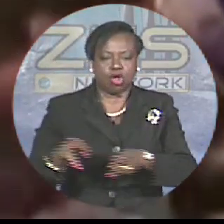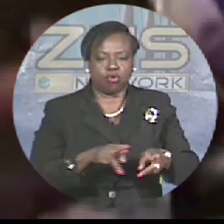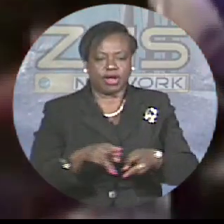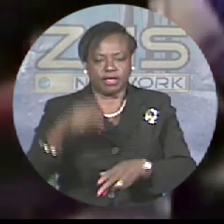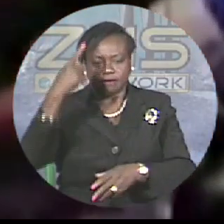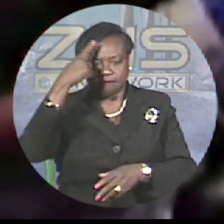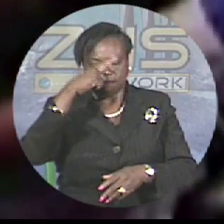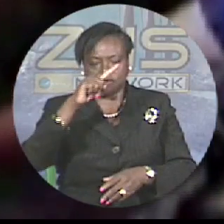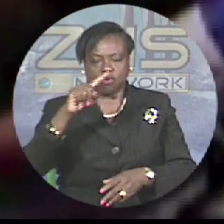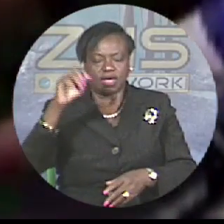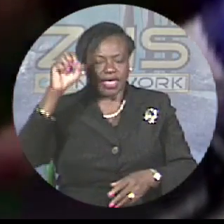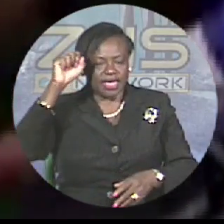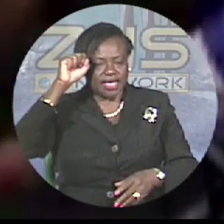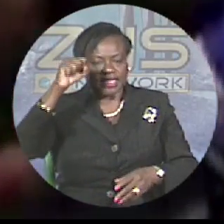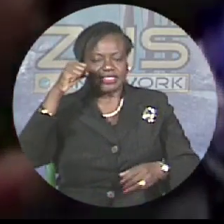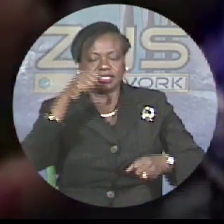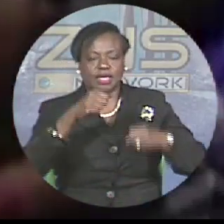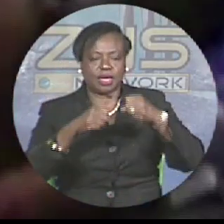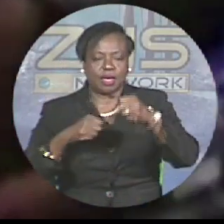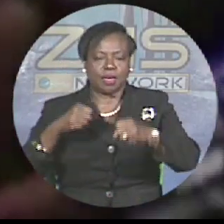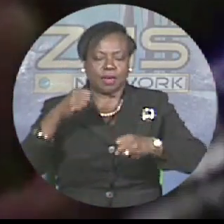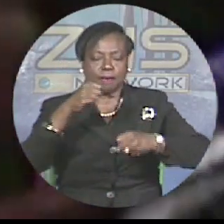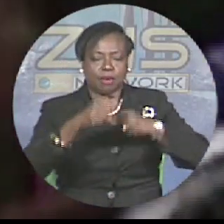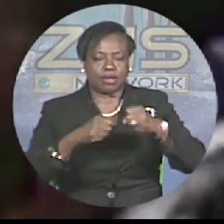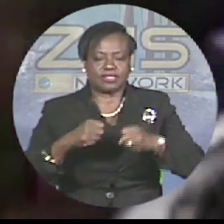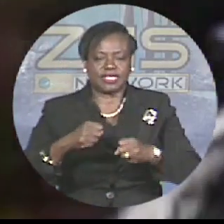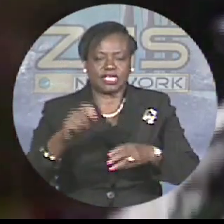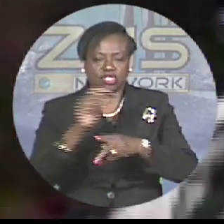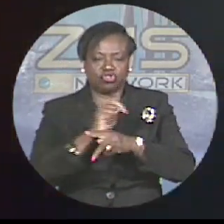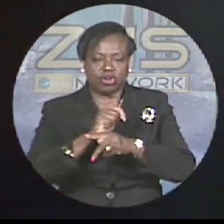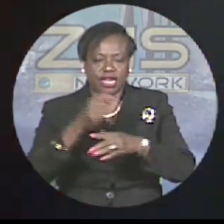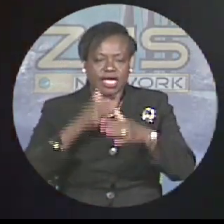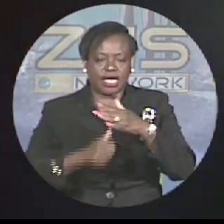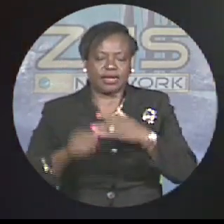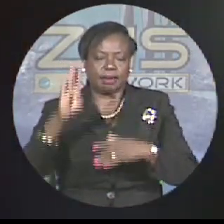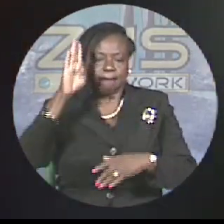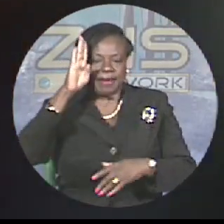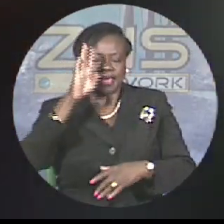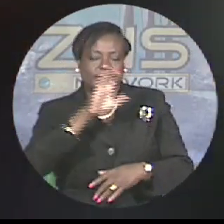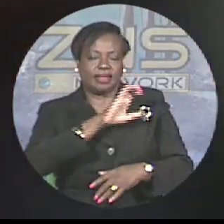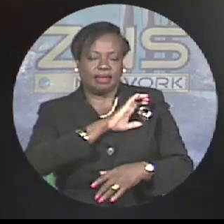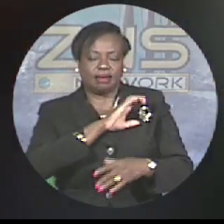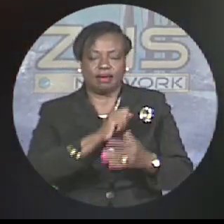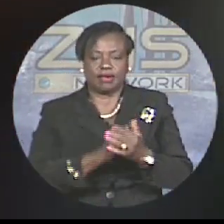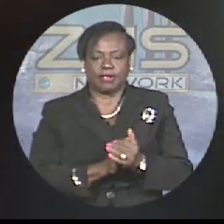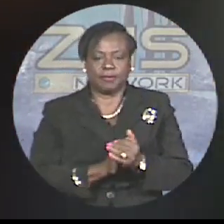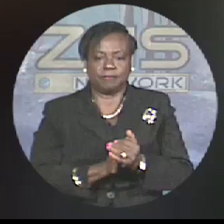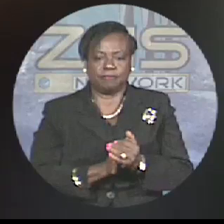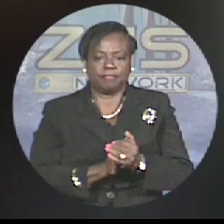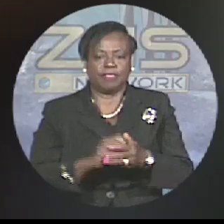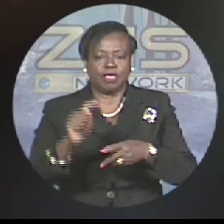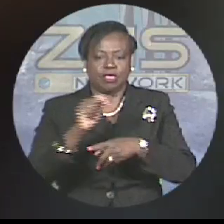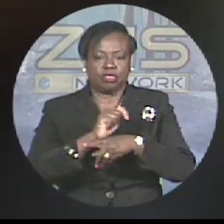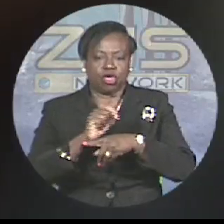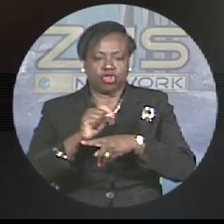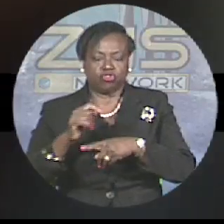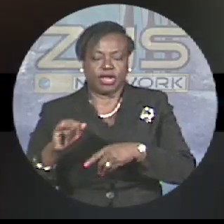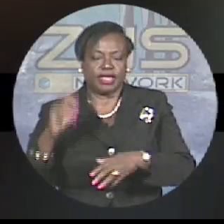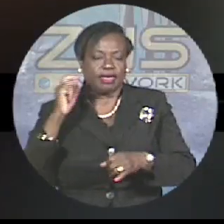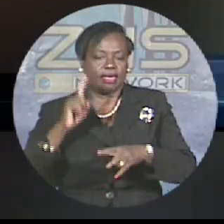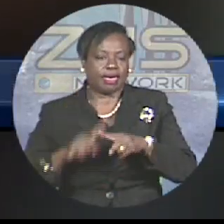Derevchenko. He's training under the watchful eyes of coach Ben Carter. Training camp couldn't be better than what